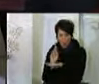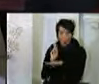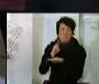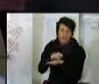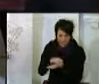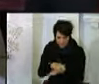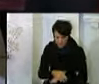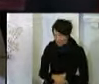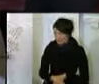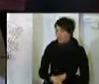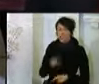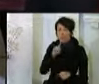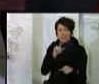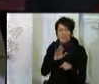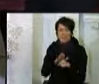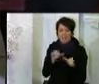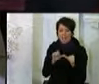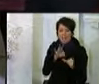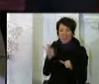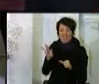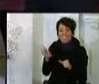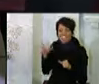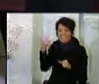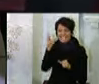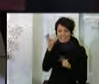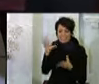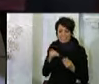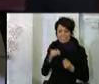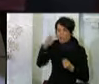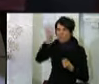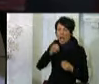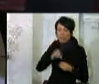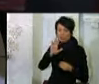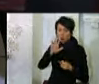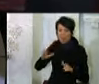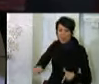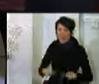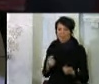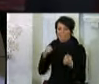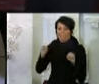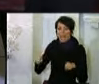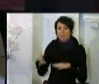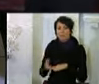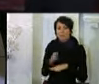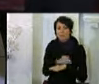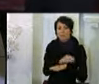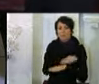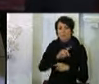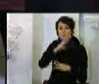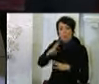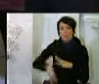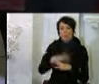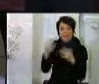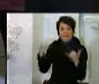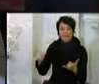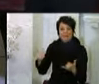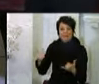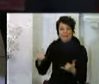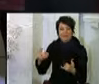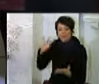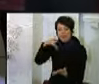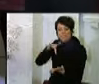of listening to God in your life will make a difference in the world today. In the midst of